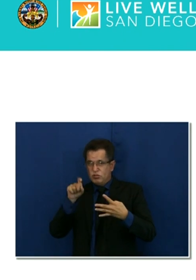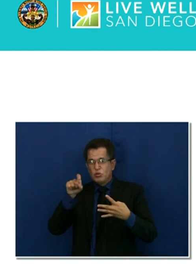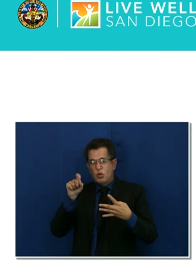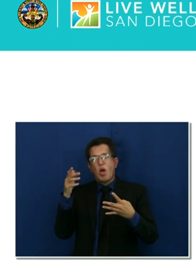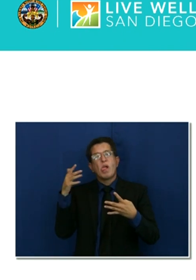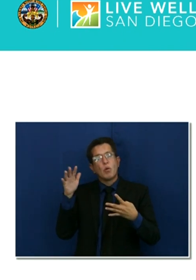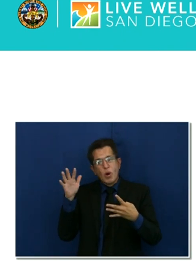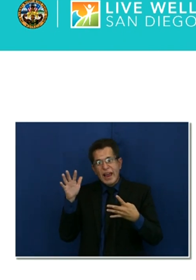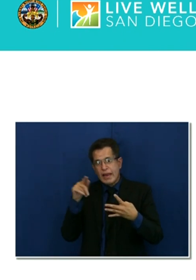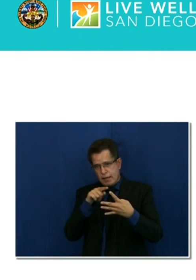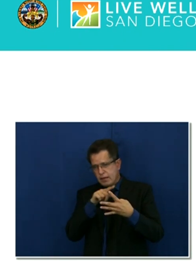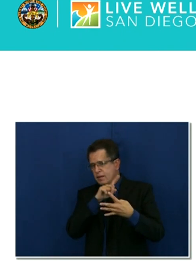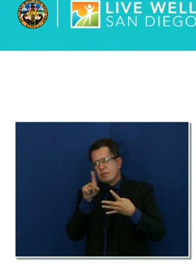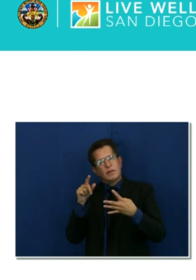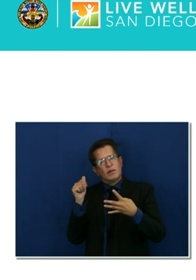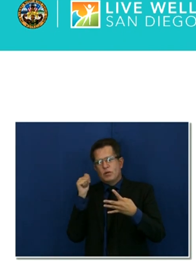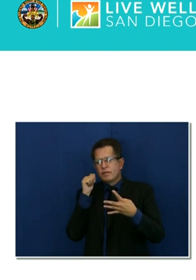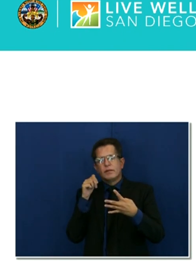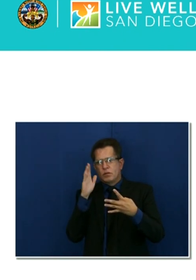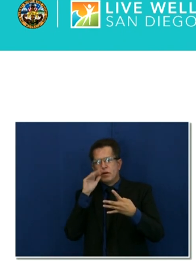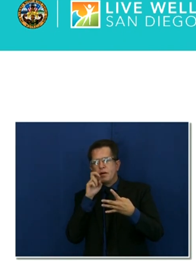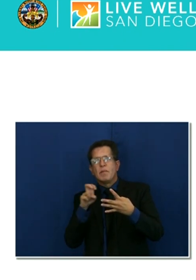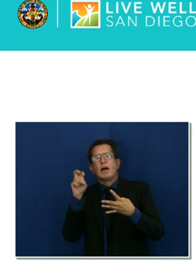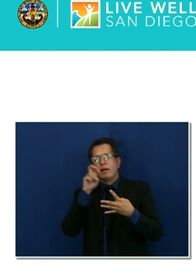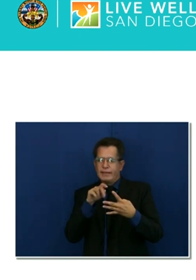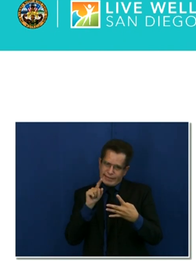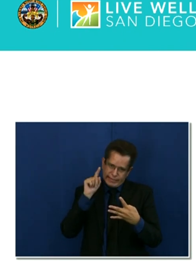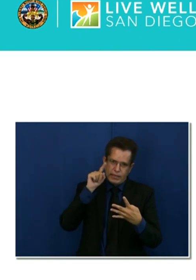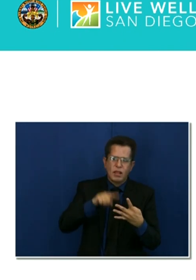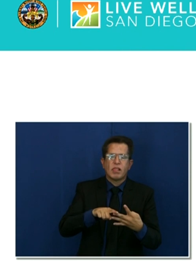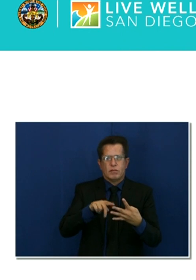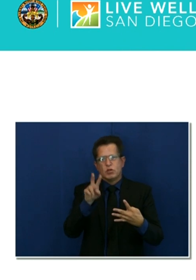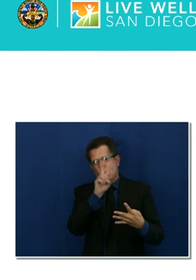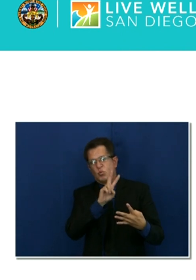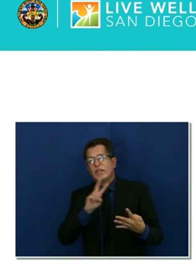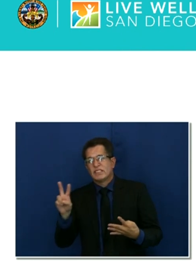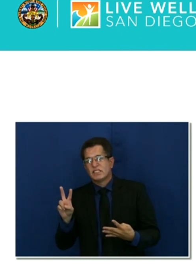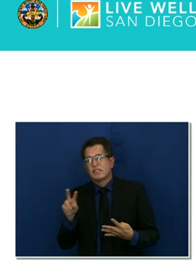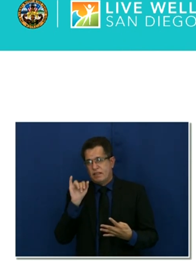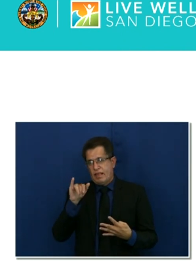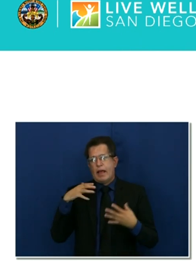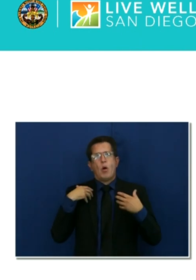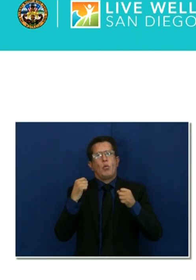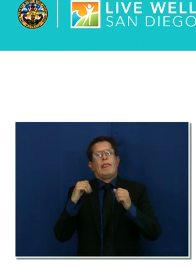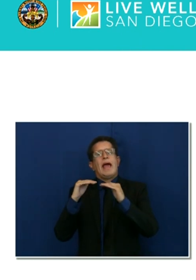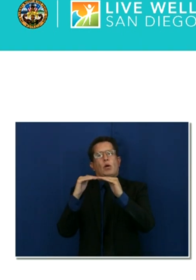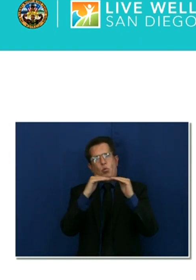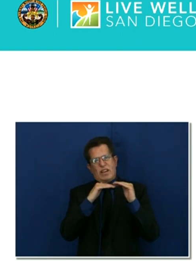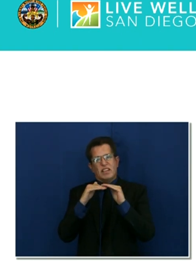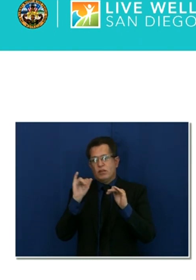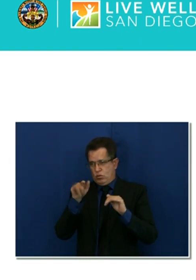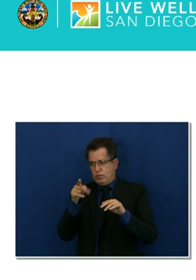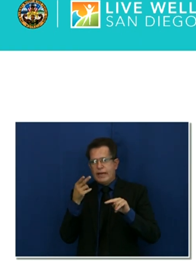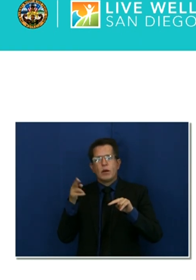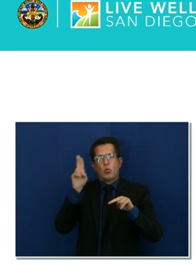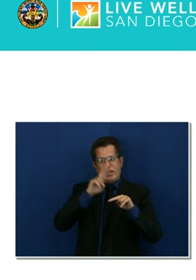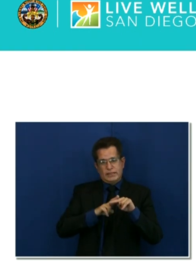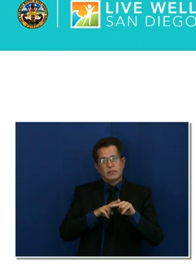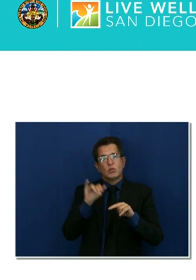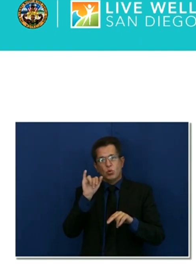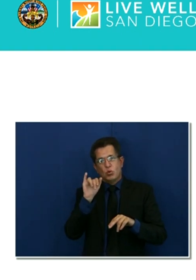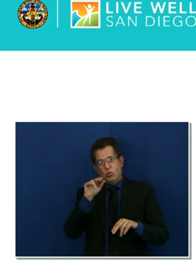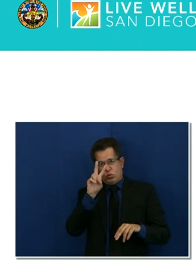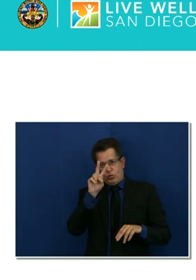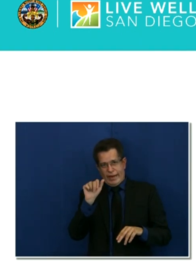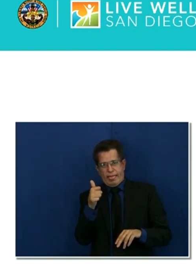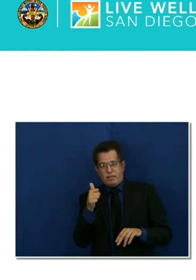officially transitioning to that tier. The health equity positivity rate increased by 0.2 of a point from